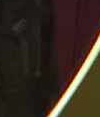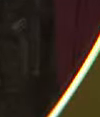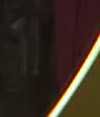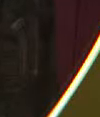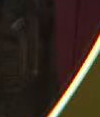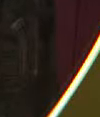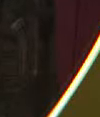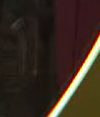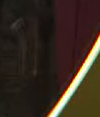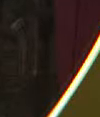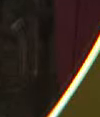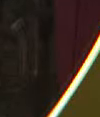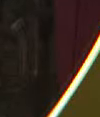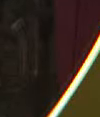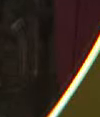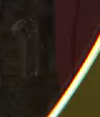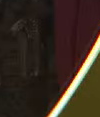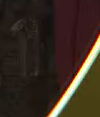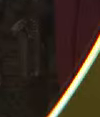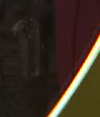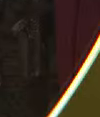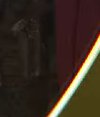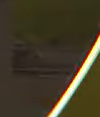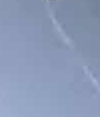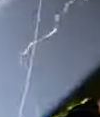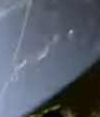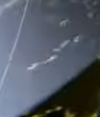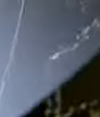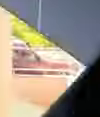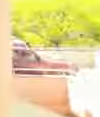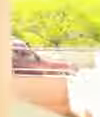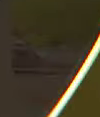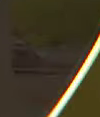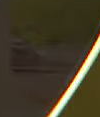and capability growing steadily, according to Minister for Defence.